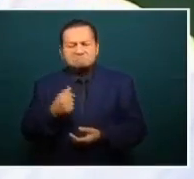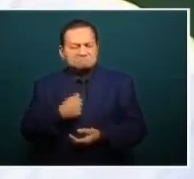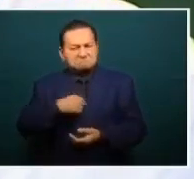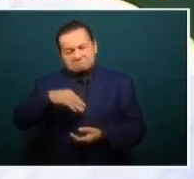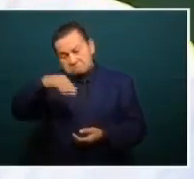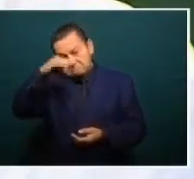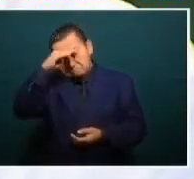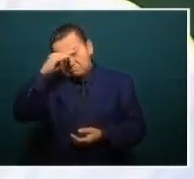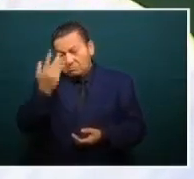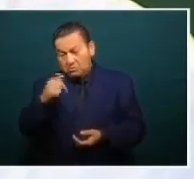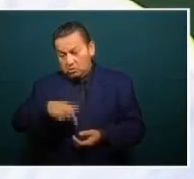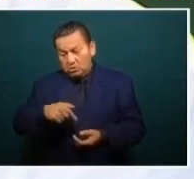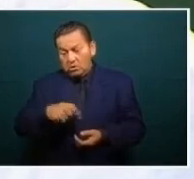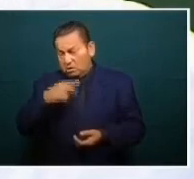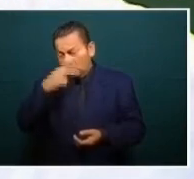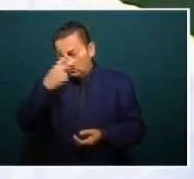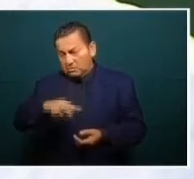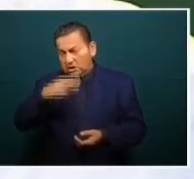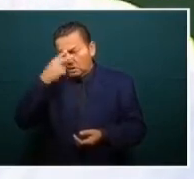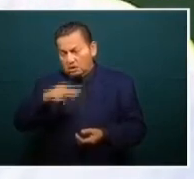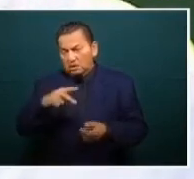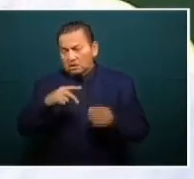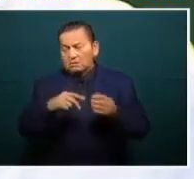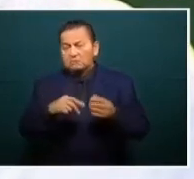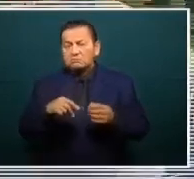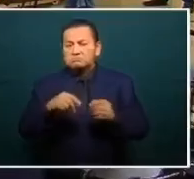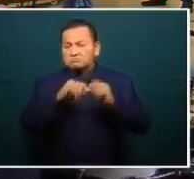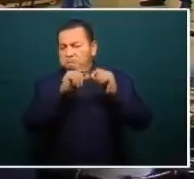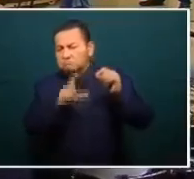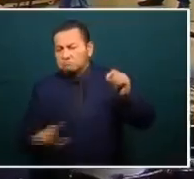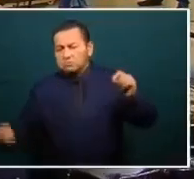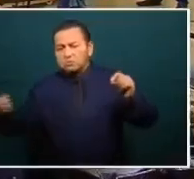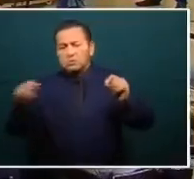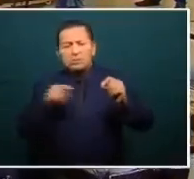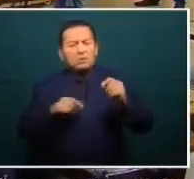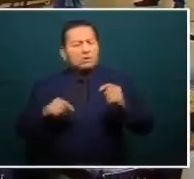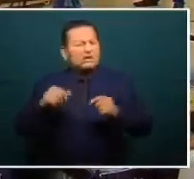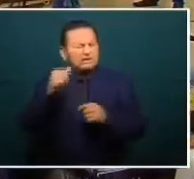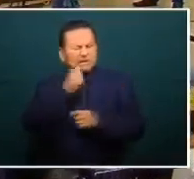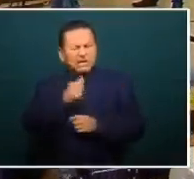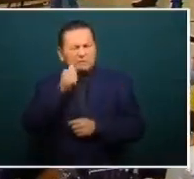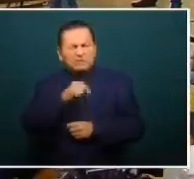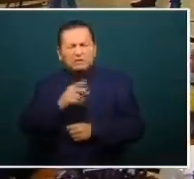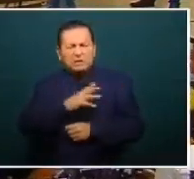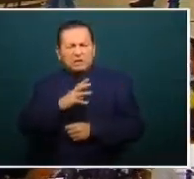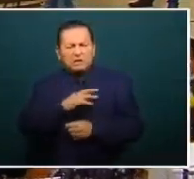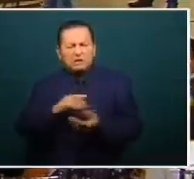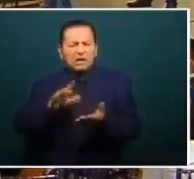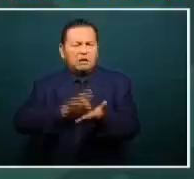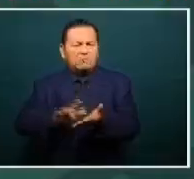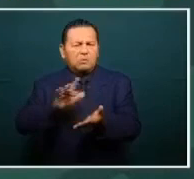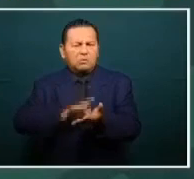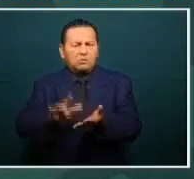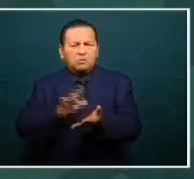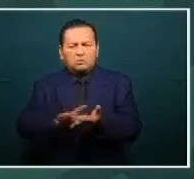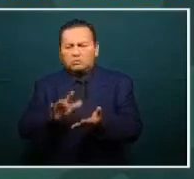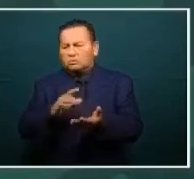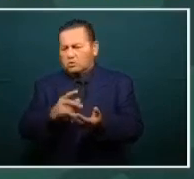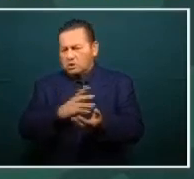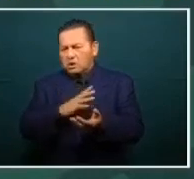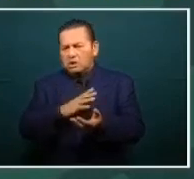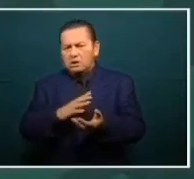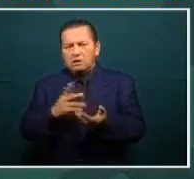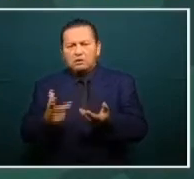no. No, but I do consider that Mexico always